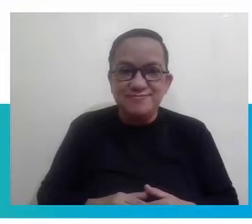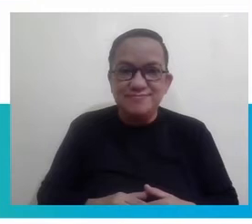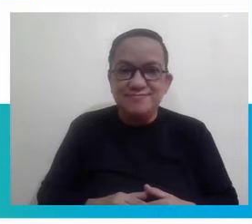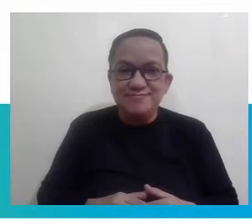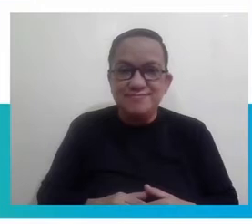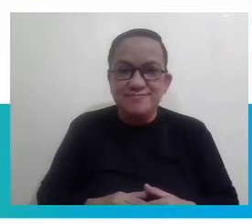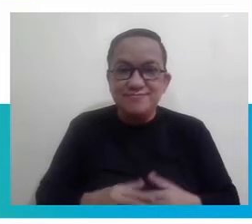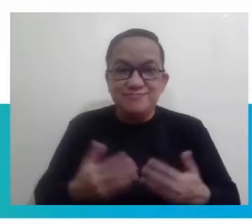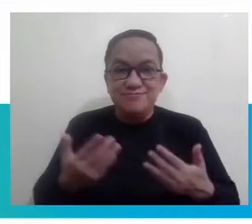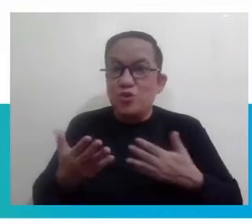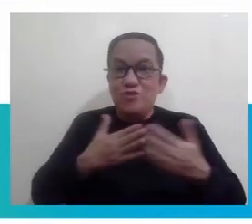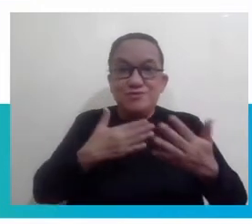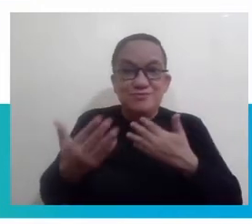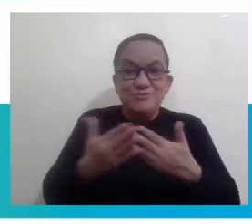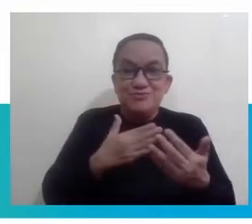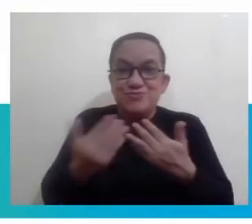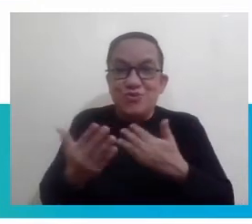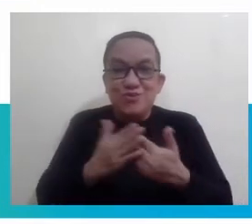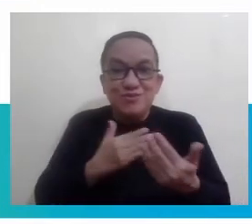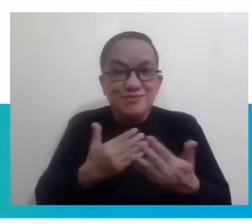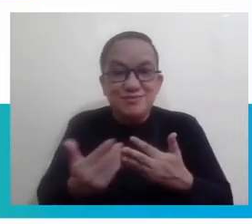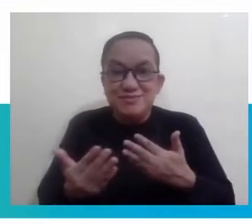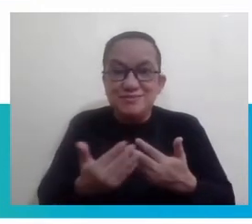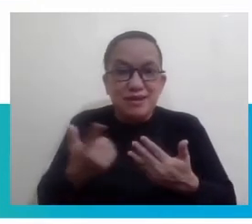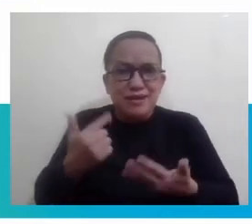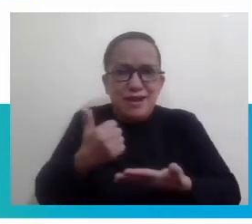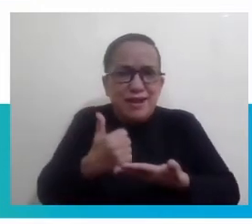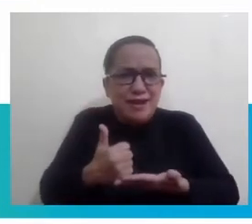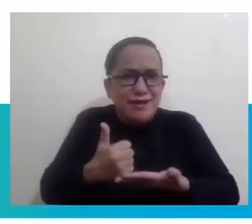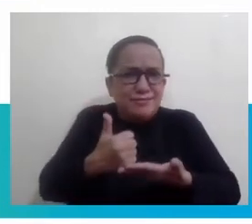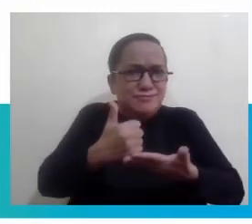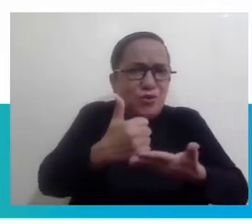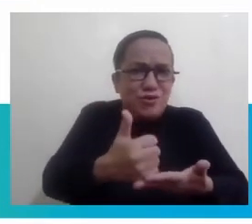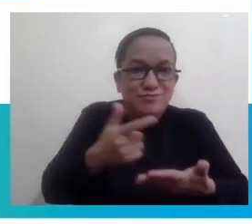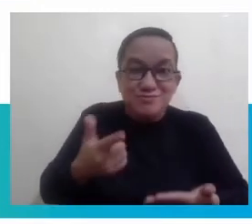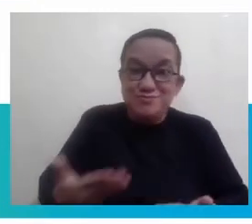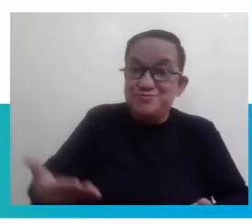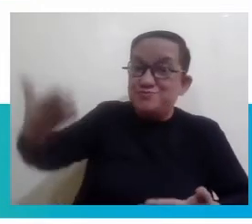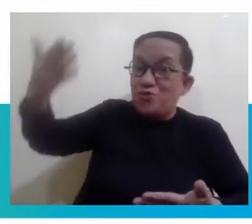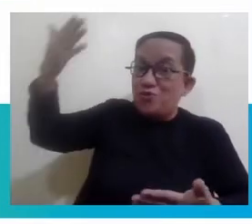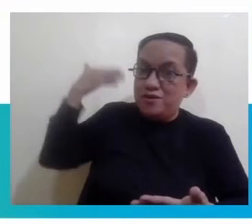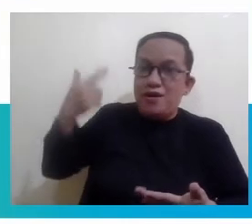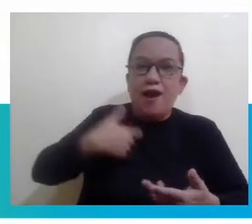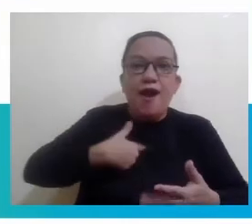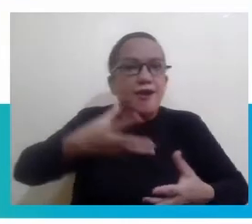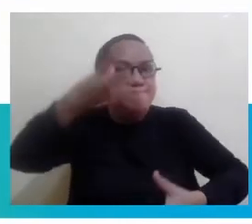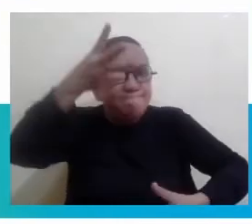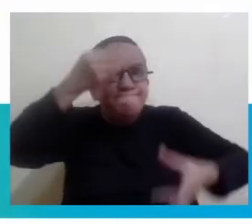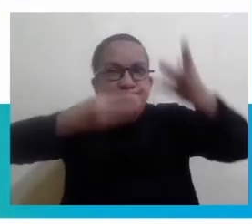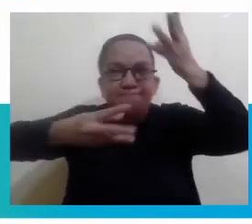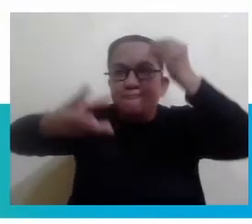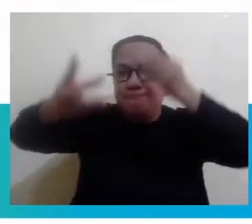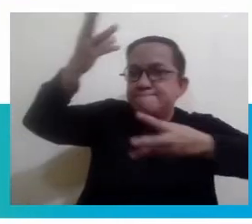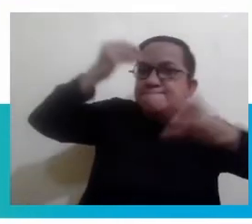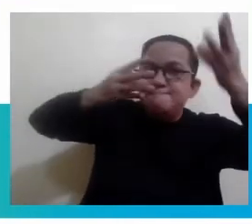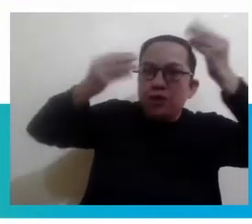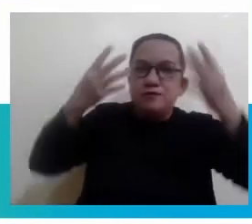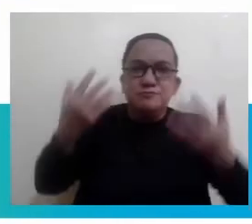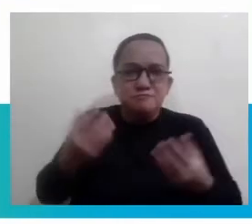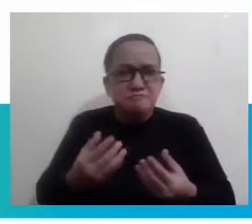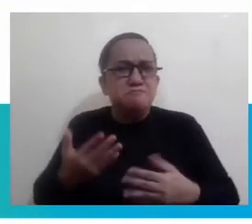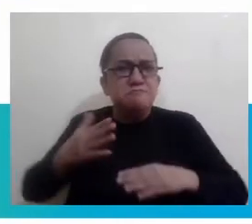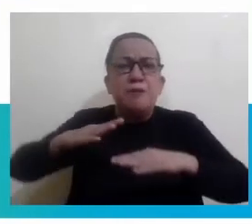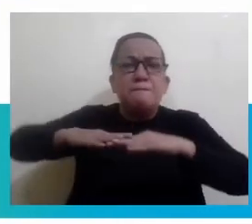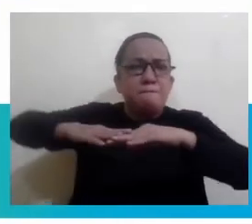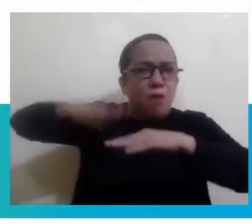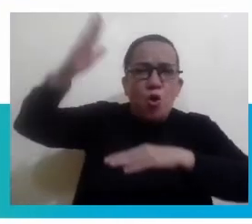nature-based efforts in the past 20 years. So essentially, what I would like to